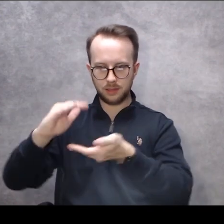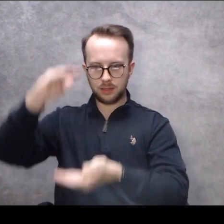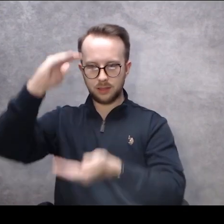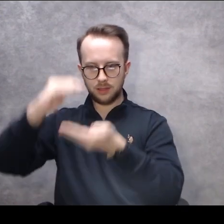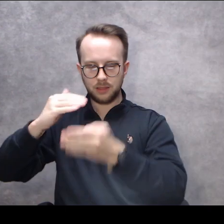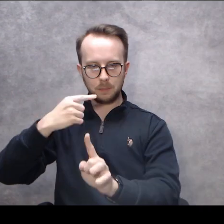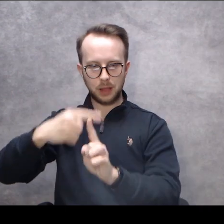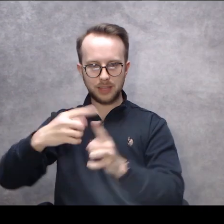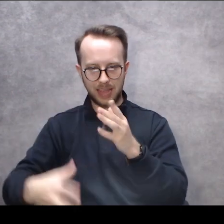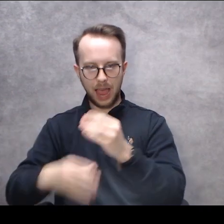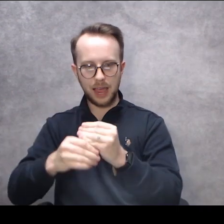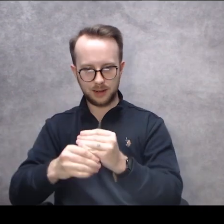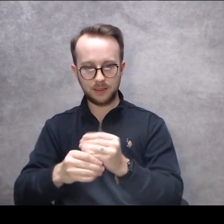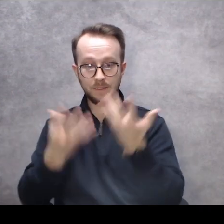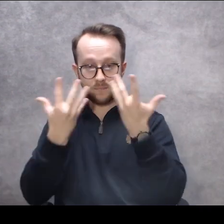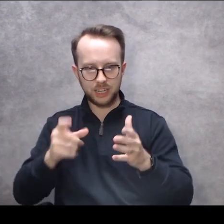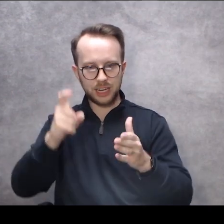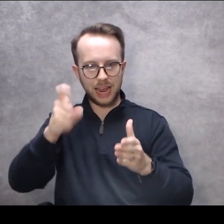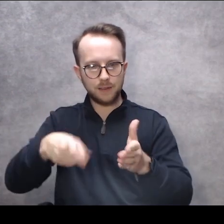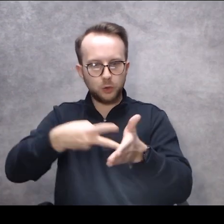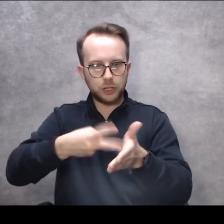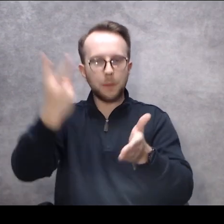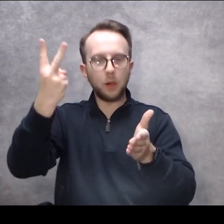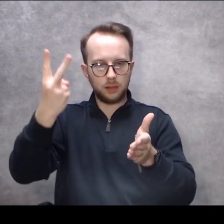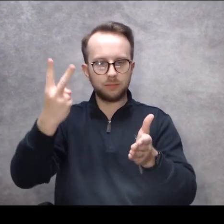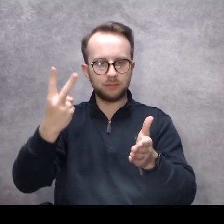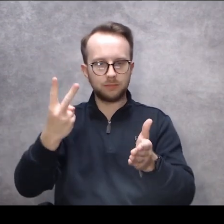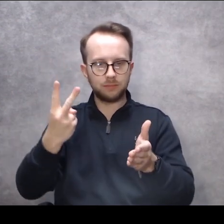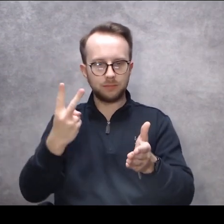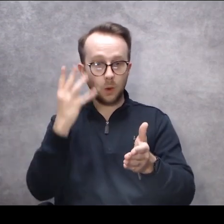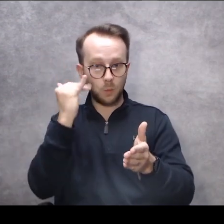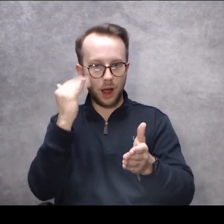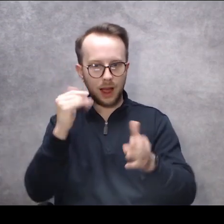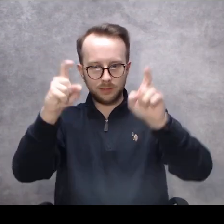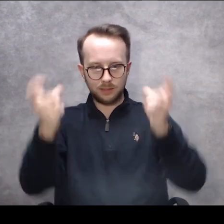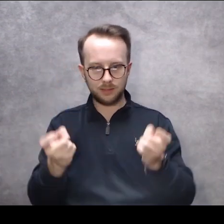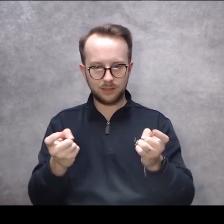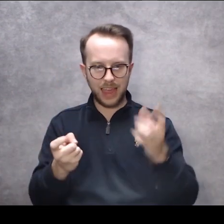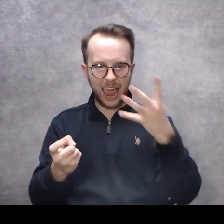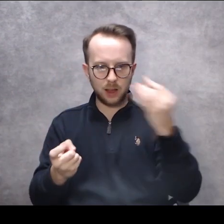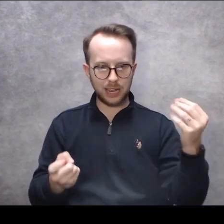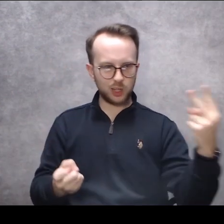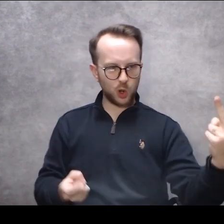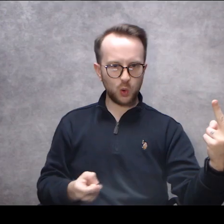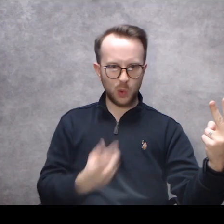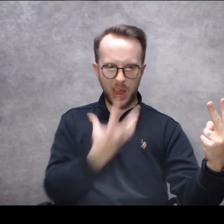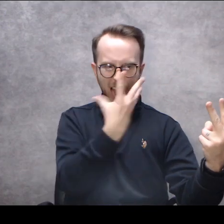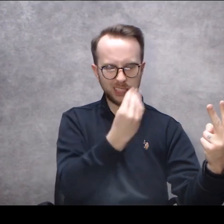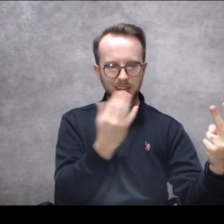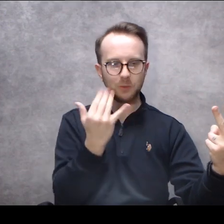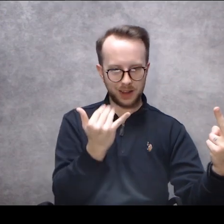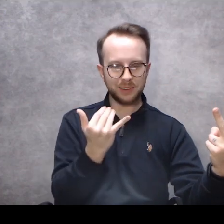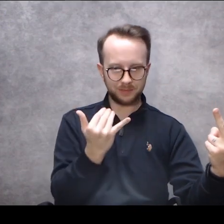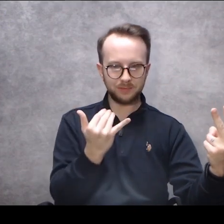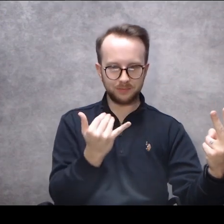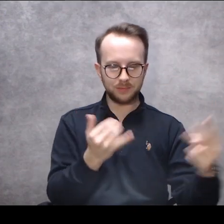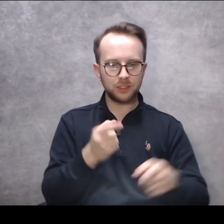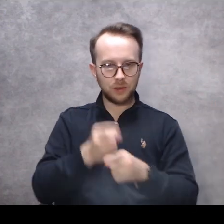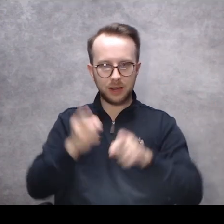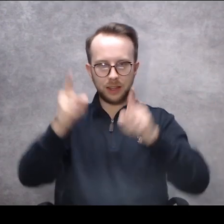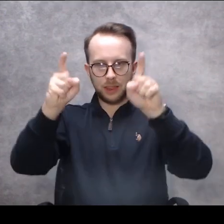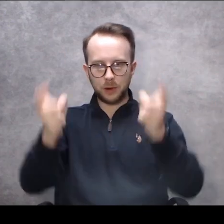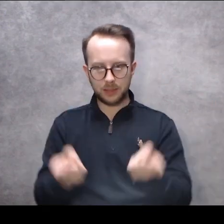to double it. That's why the 2 is on the outside. We actually get to do, that 2 and the parentheses is